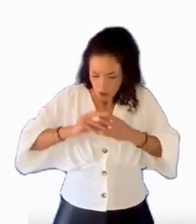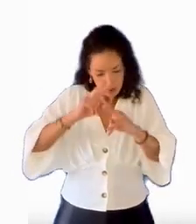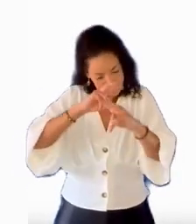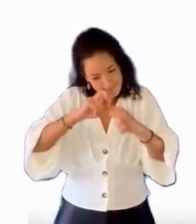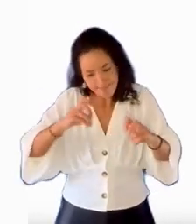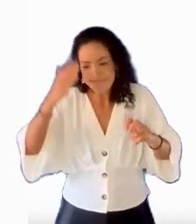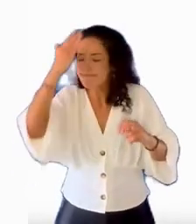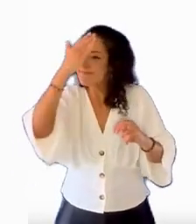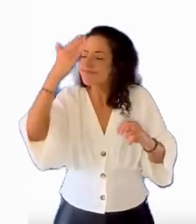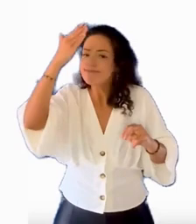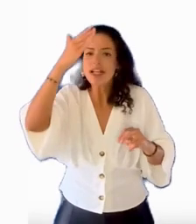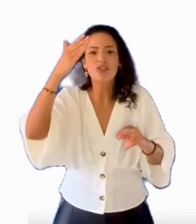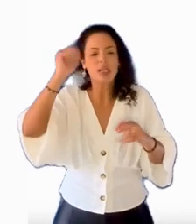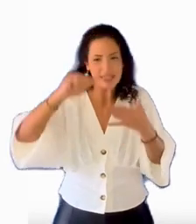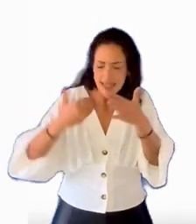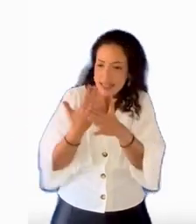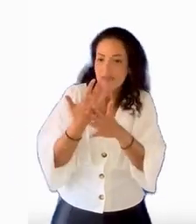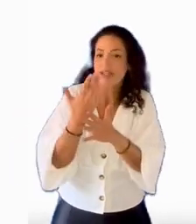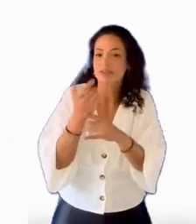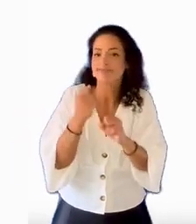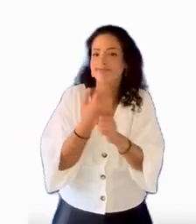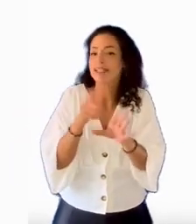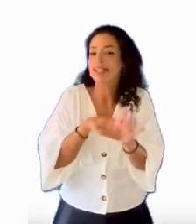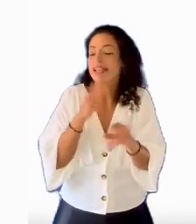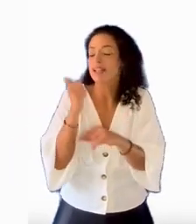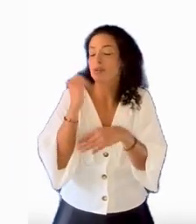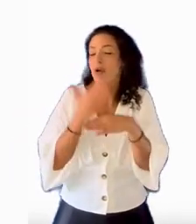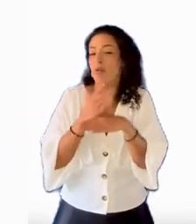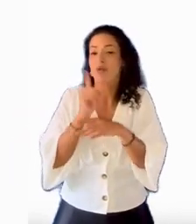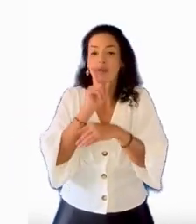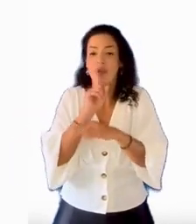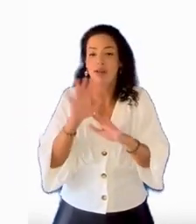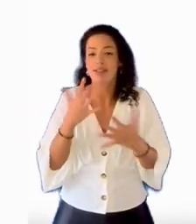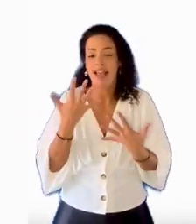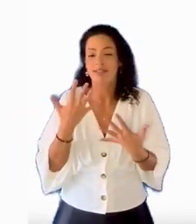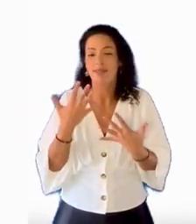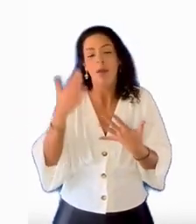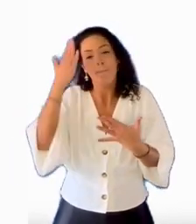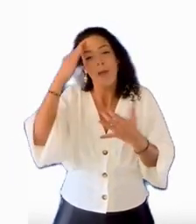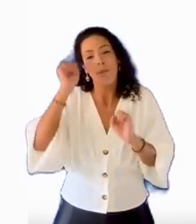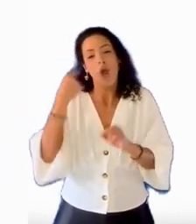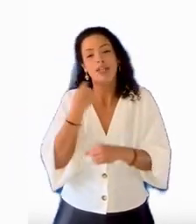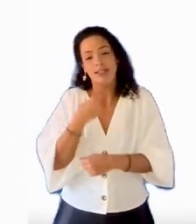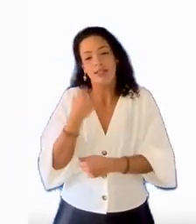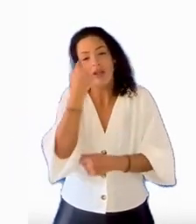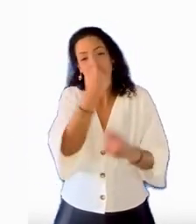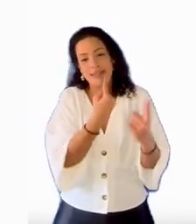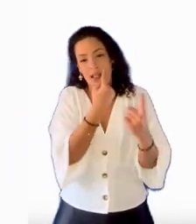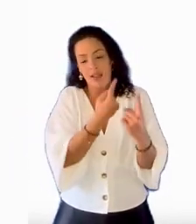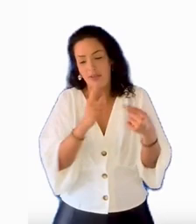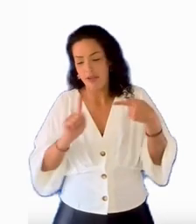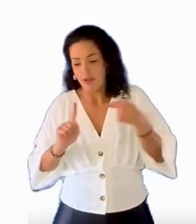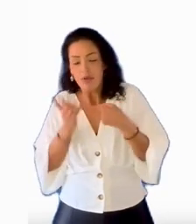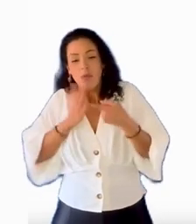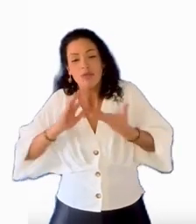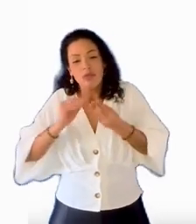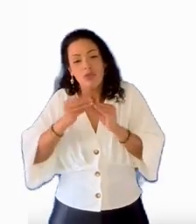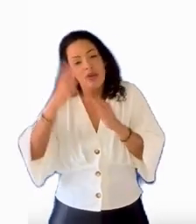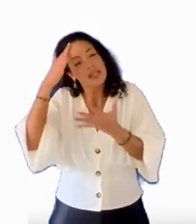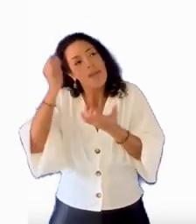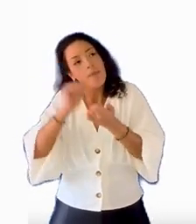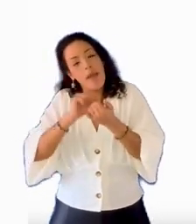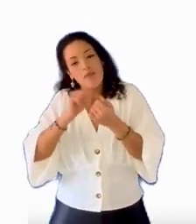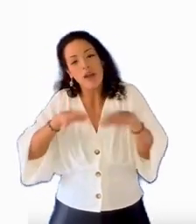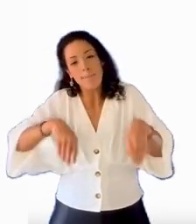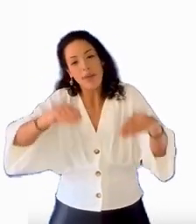imagine, and innovate. Several years ago, I worked with a 10-year-old girl whose mother had died by suicide. She was keen to make a memory blanket using some